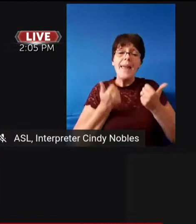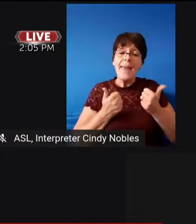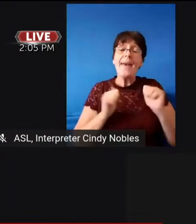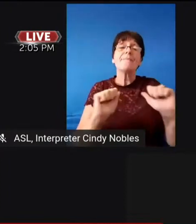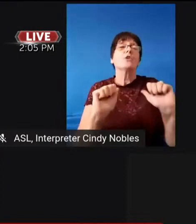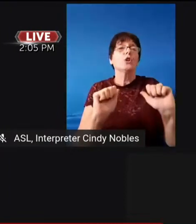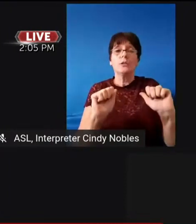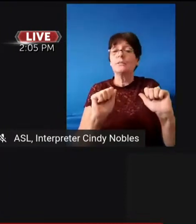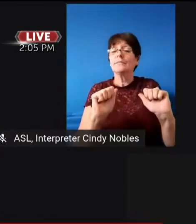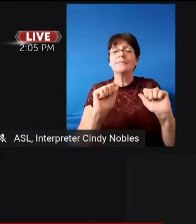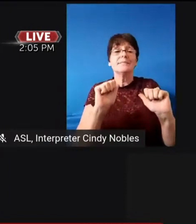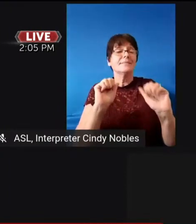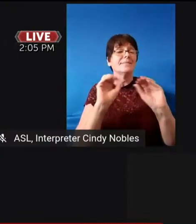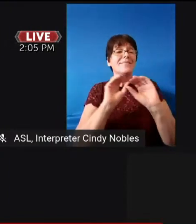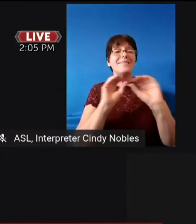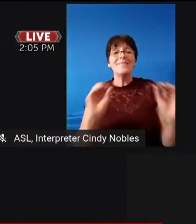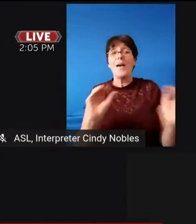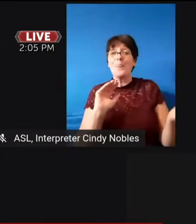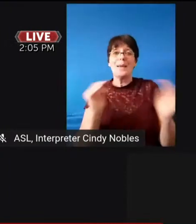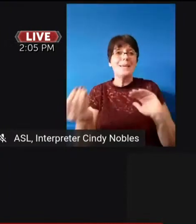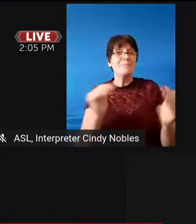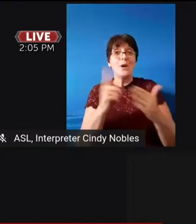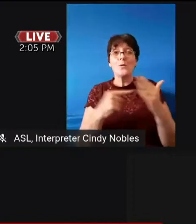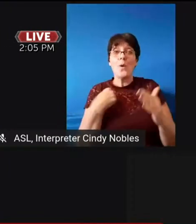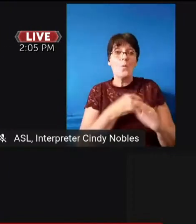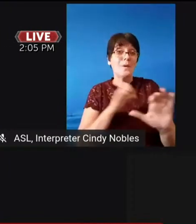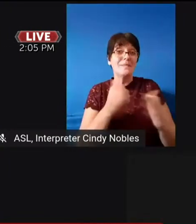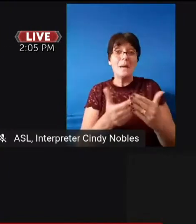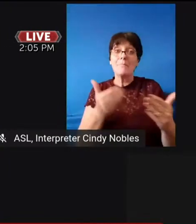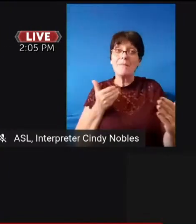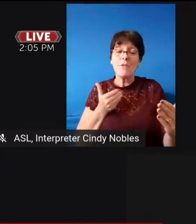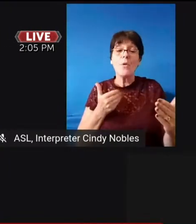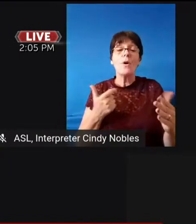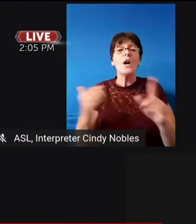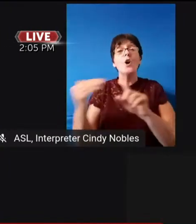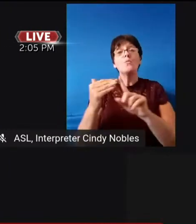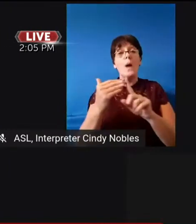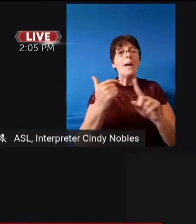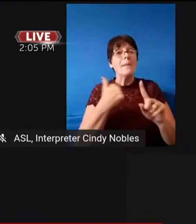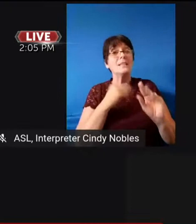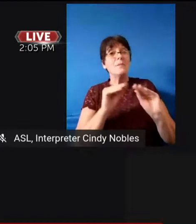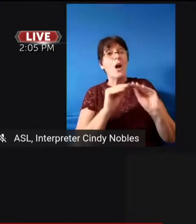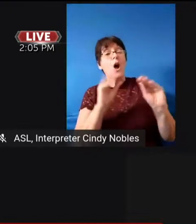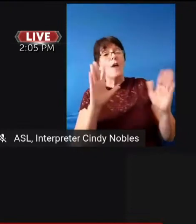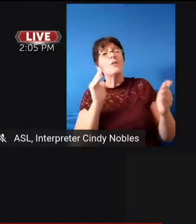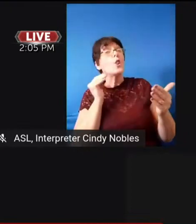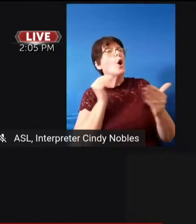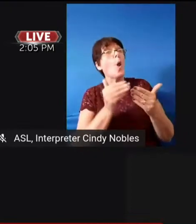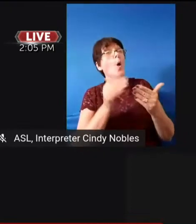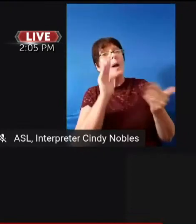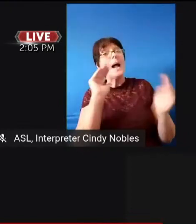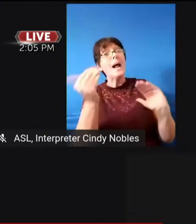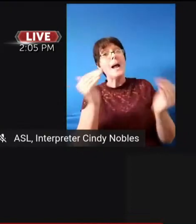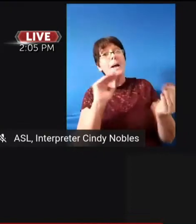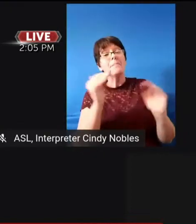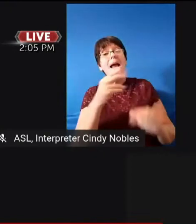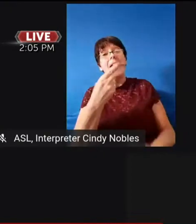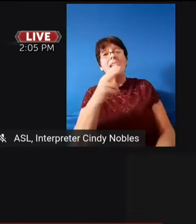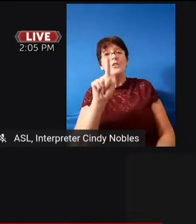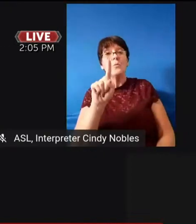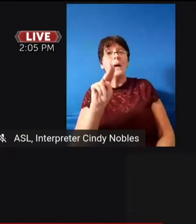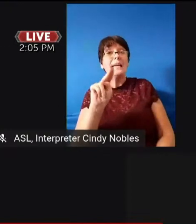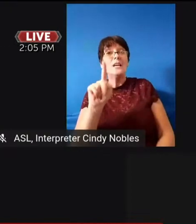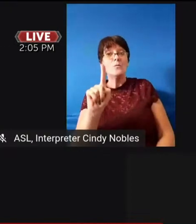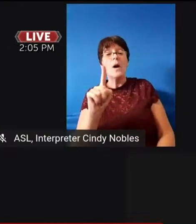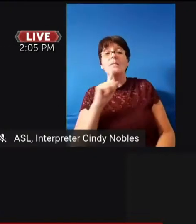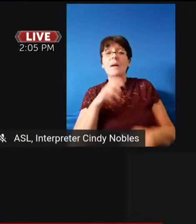unlike anything we've ever done. It reminds me, obviously, the closest thing was H1N1 and a